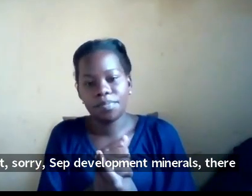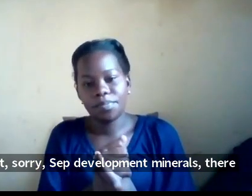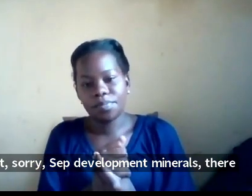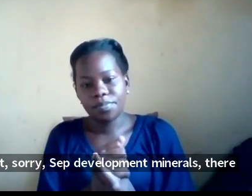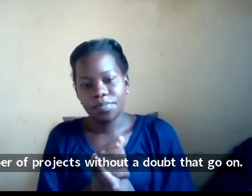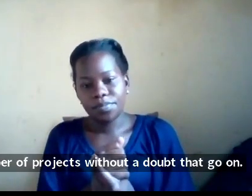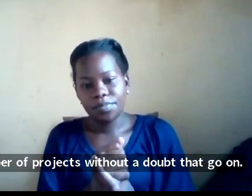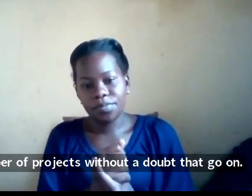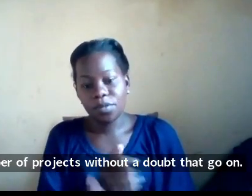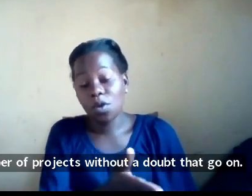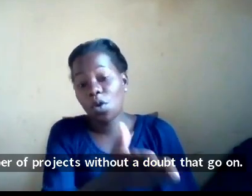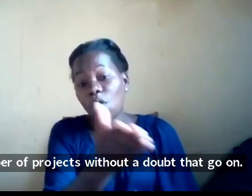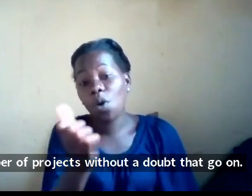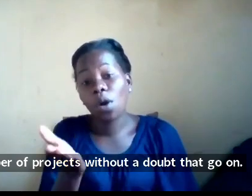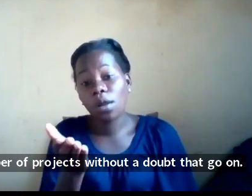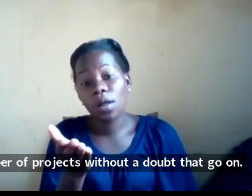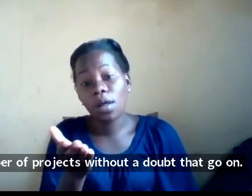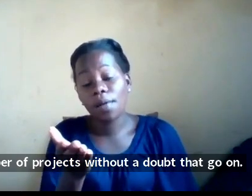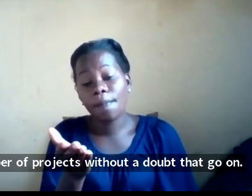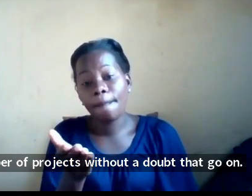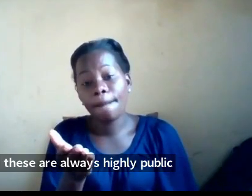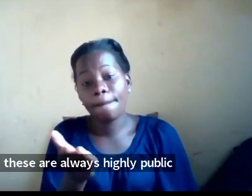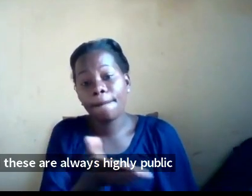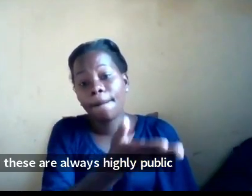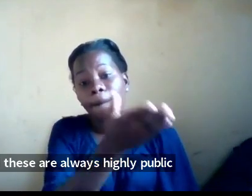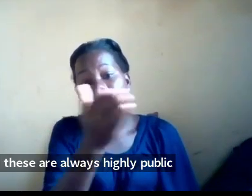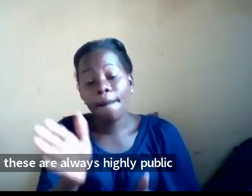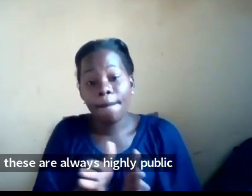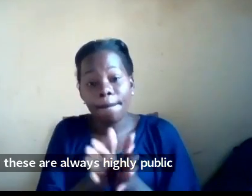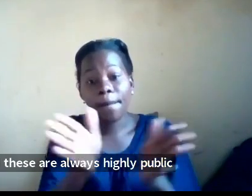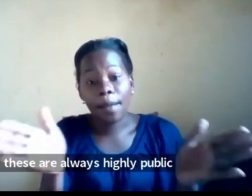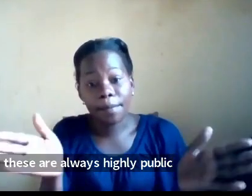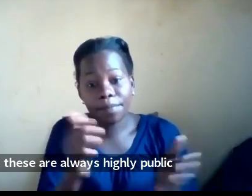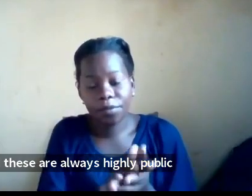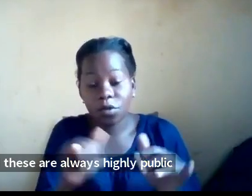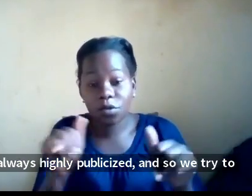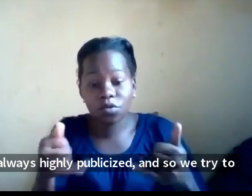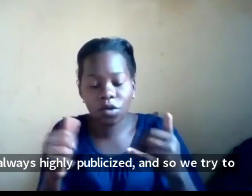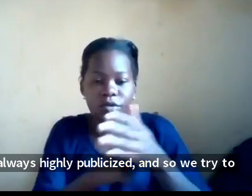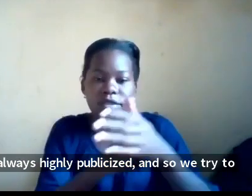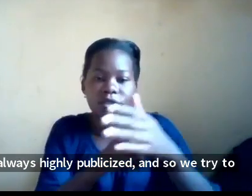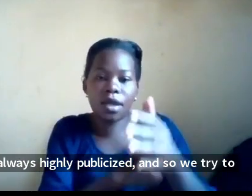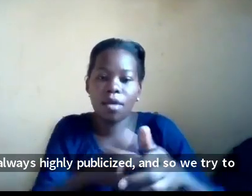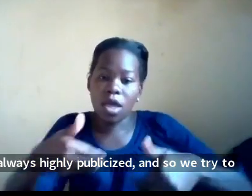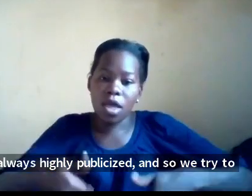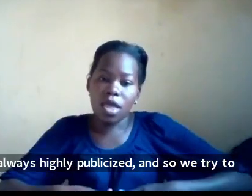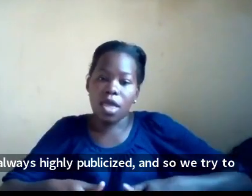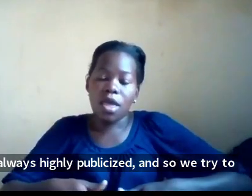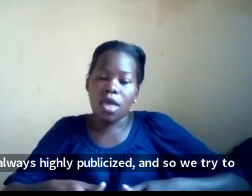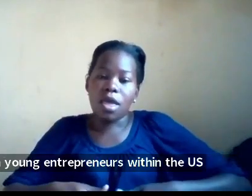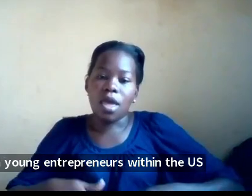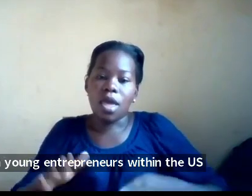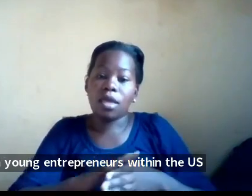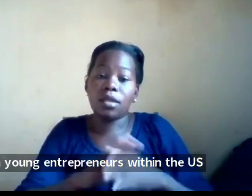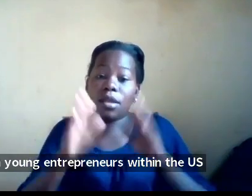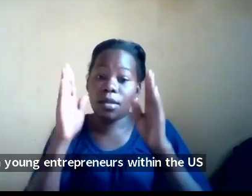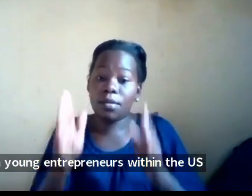and these are all always highly publicized. And so we try to support our young entrepreneurs within the UNDP